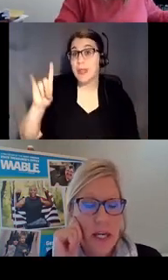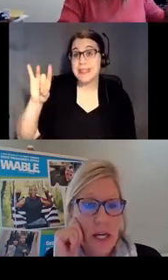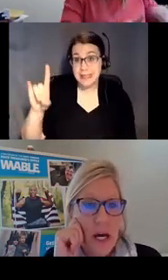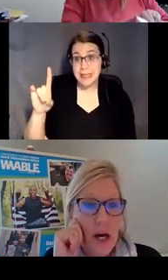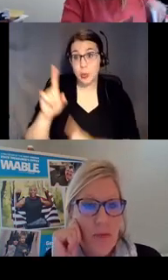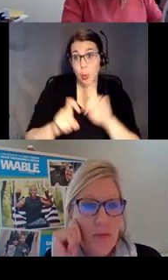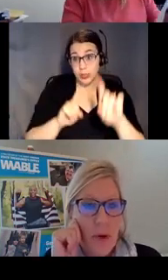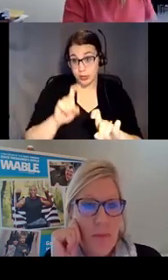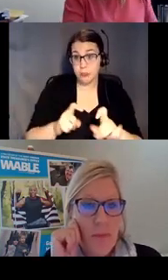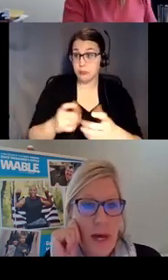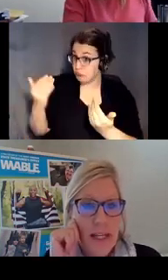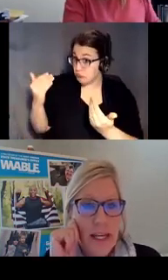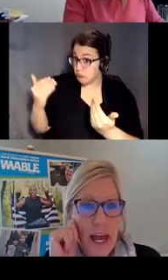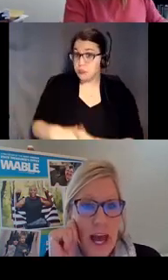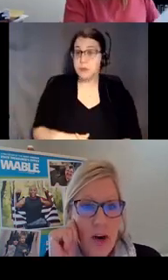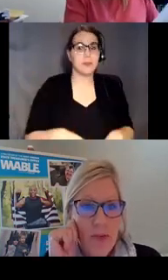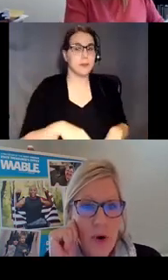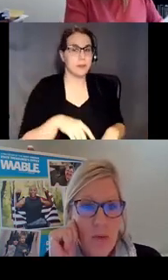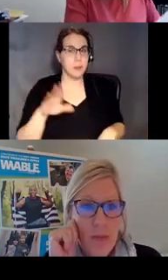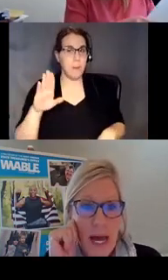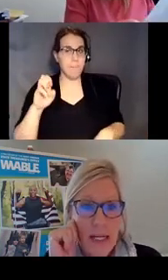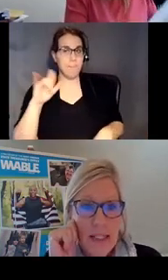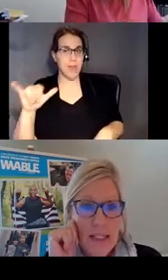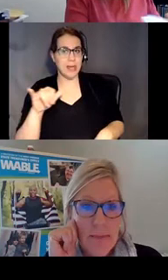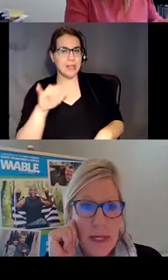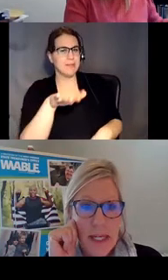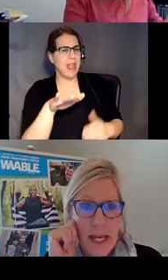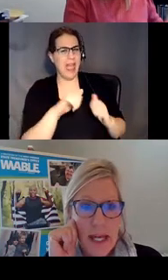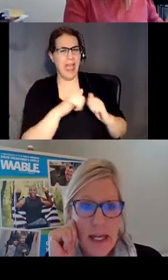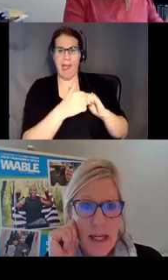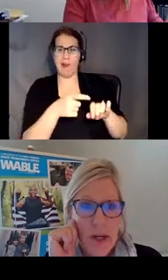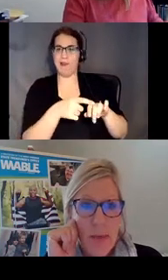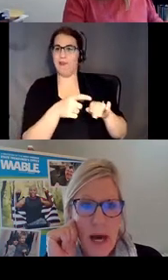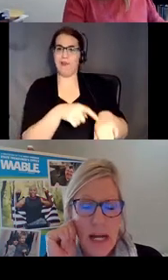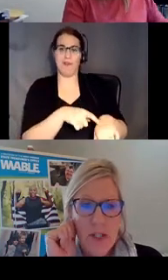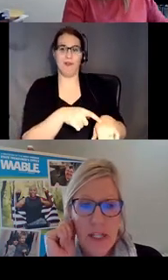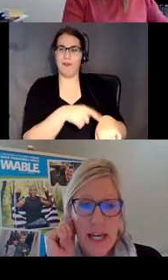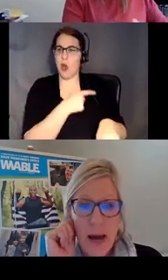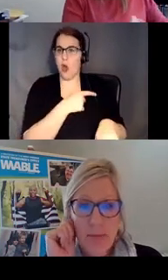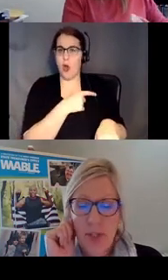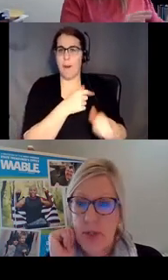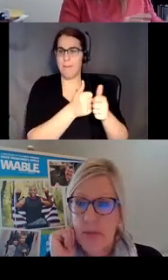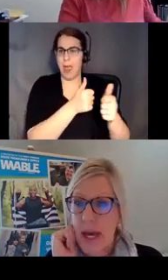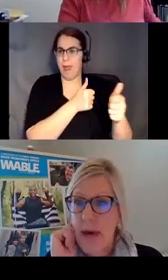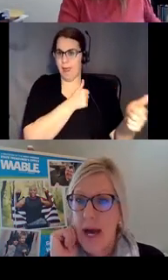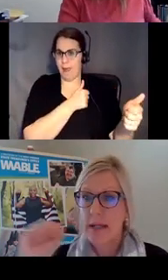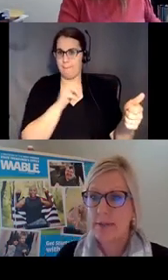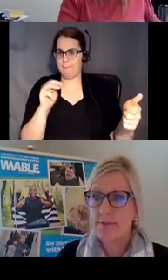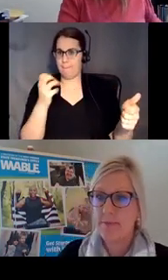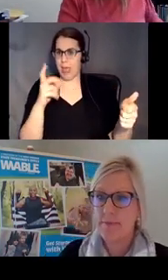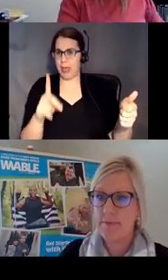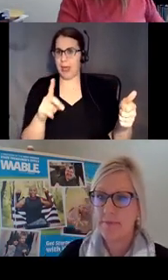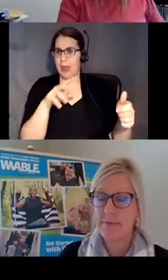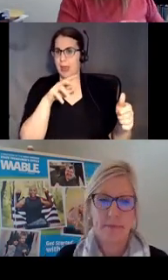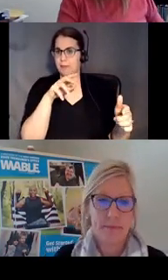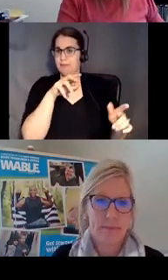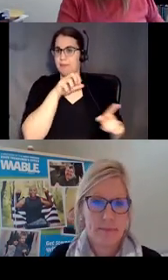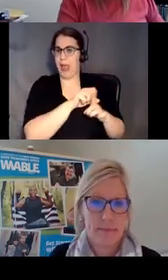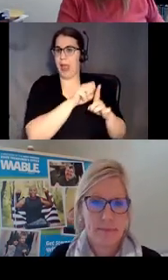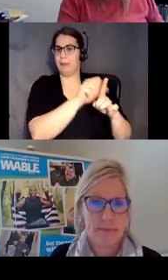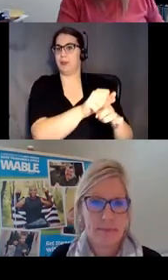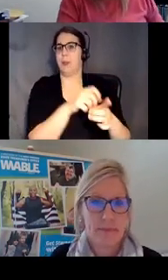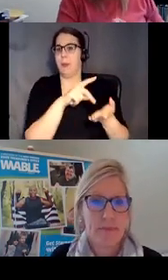box. Sure. From Betty, how far back does the Medicaid go back to recapture the payback?